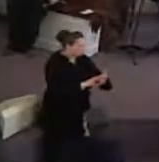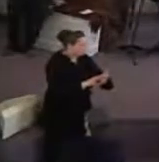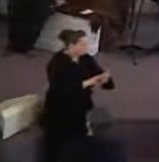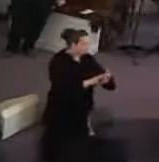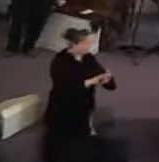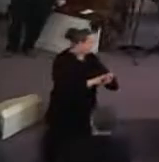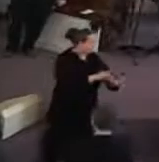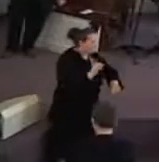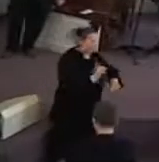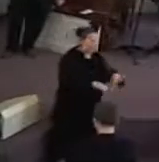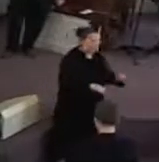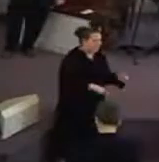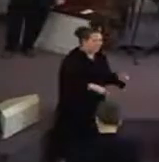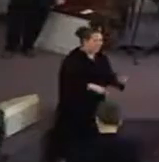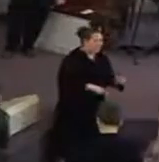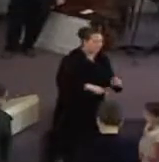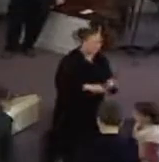I can't earn it.